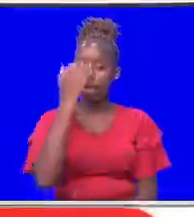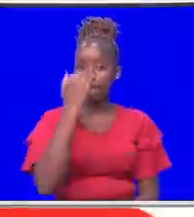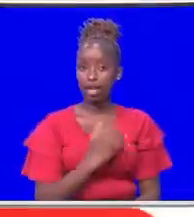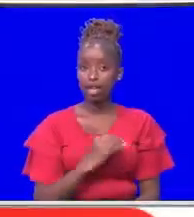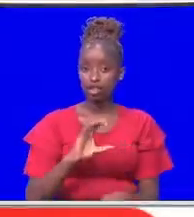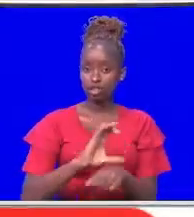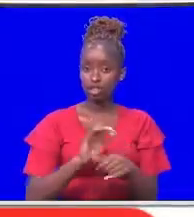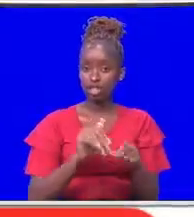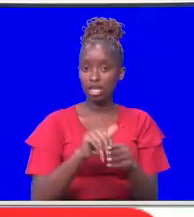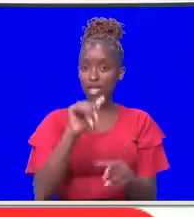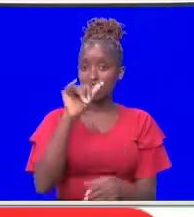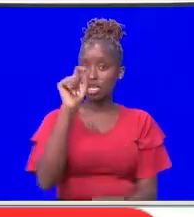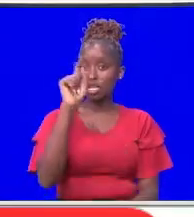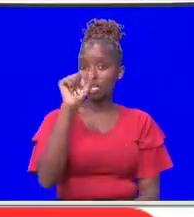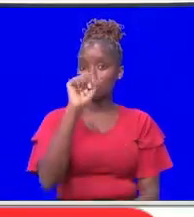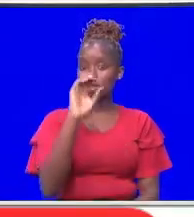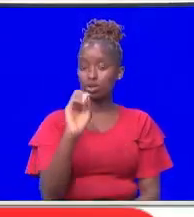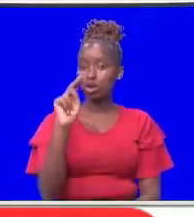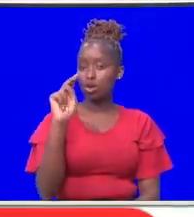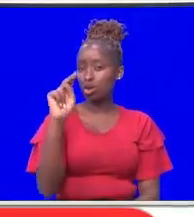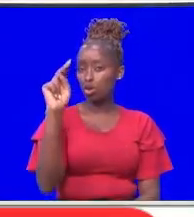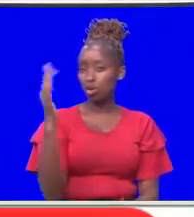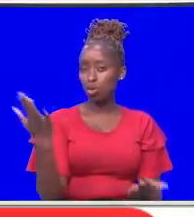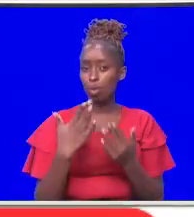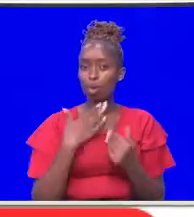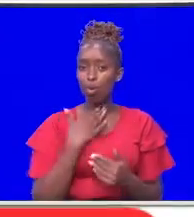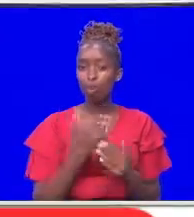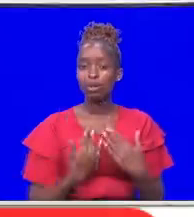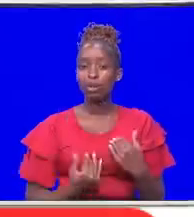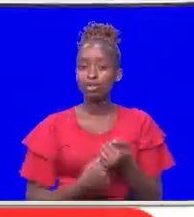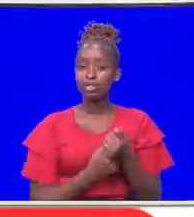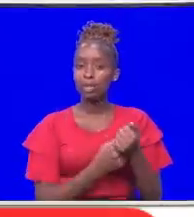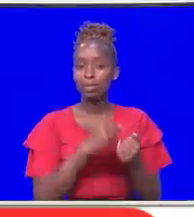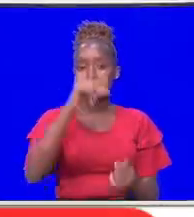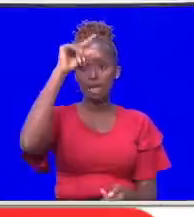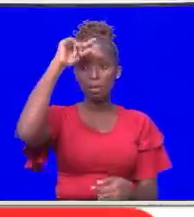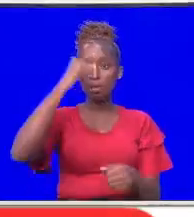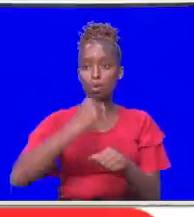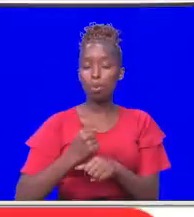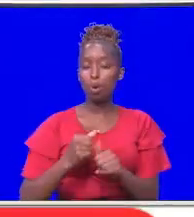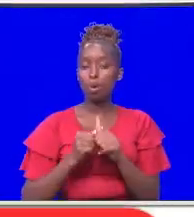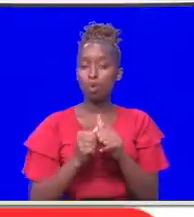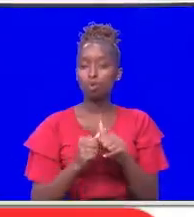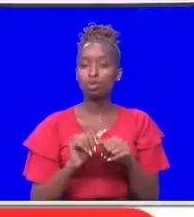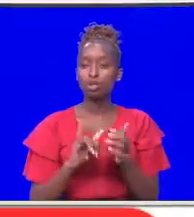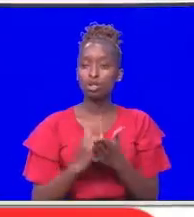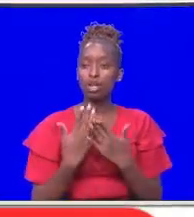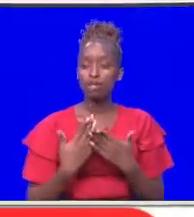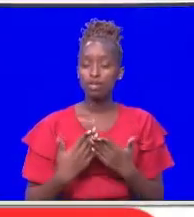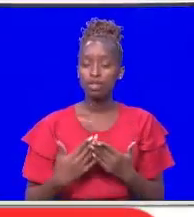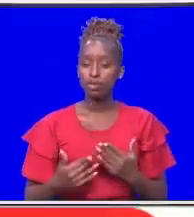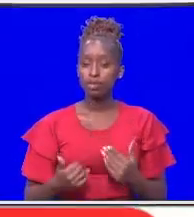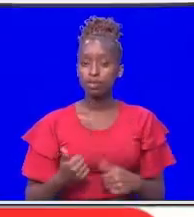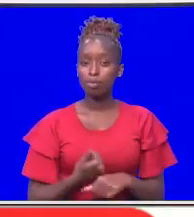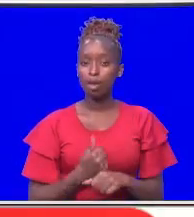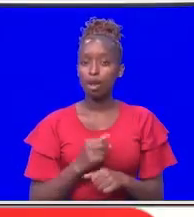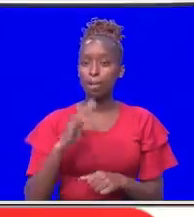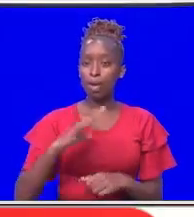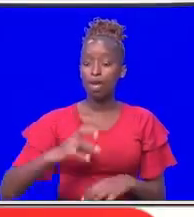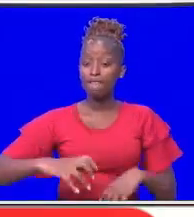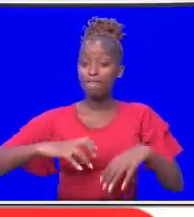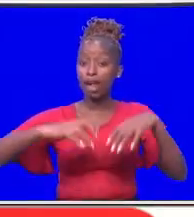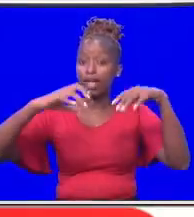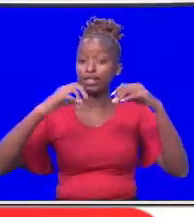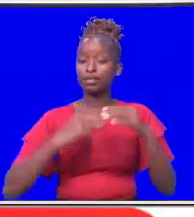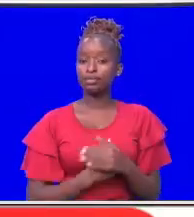North, where they drummed up support for the government's efforts to contain the humanitarian crisis caused by floods. Mchiatari